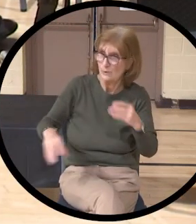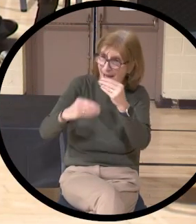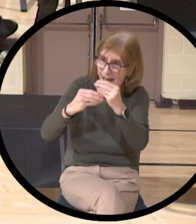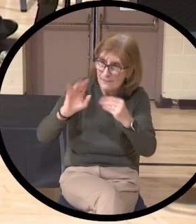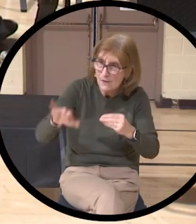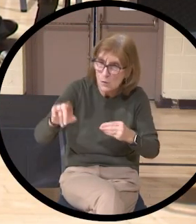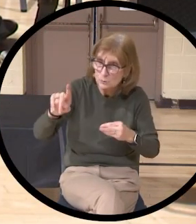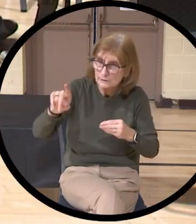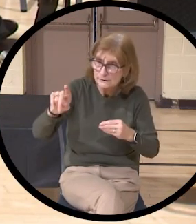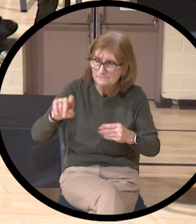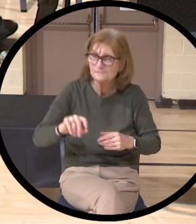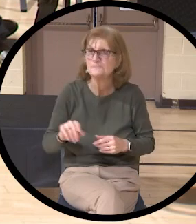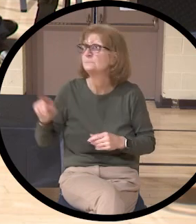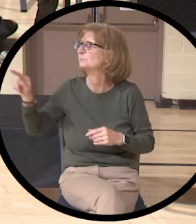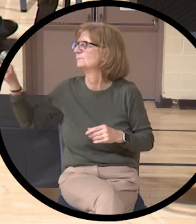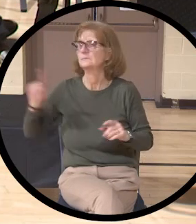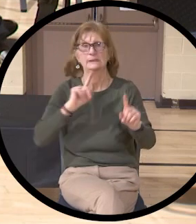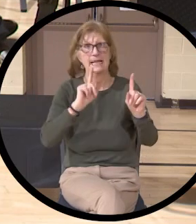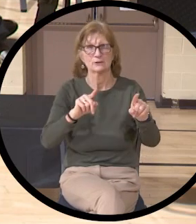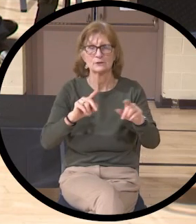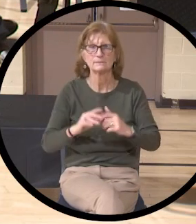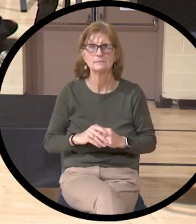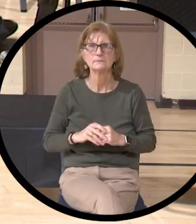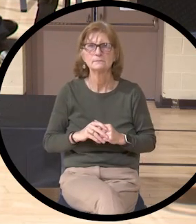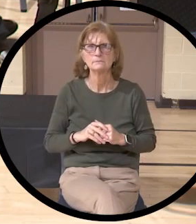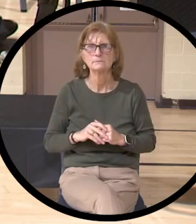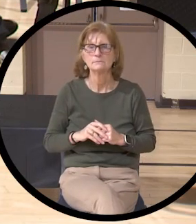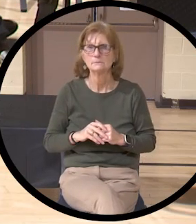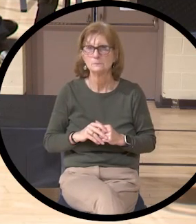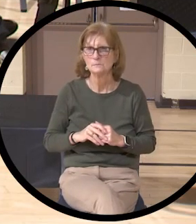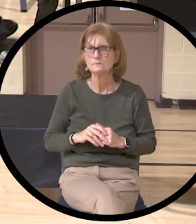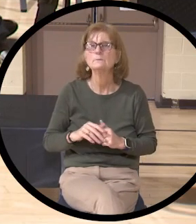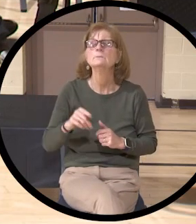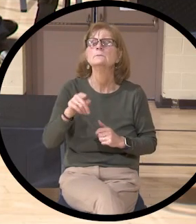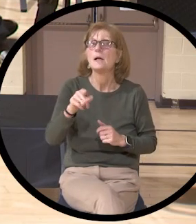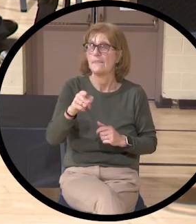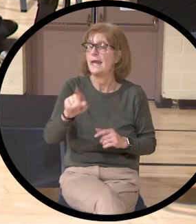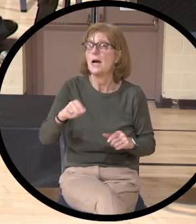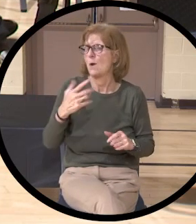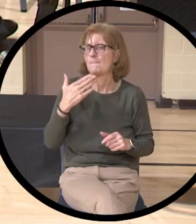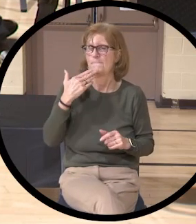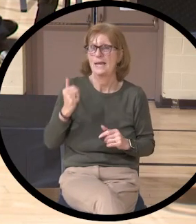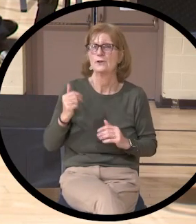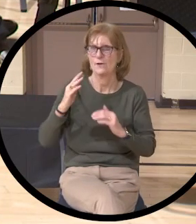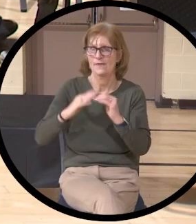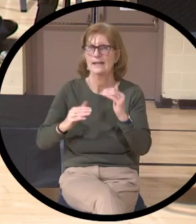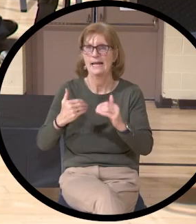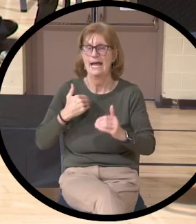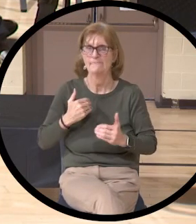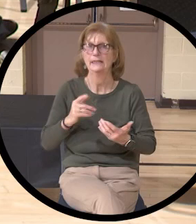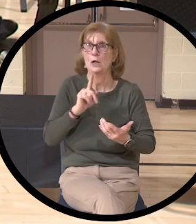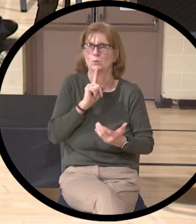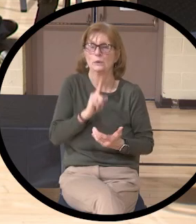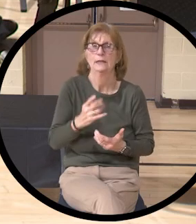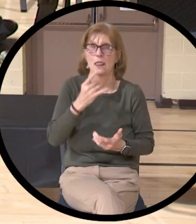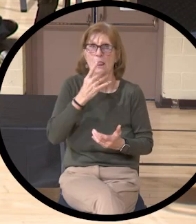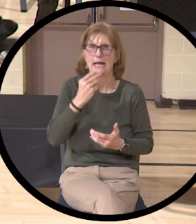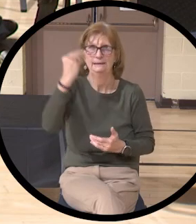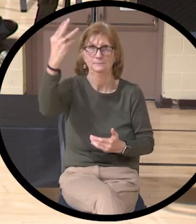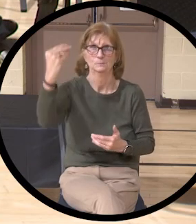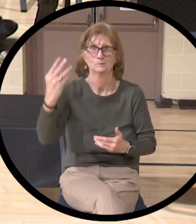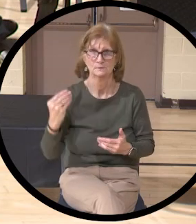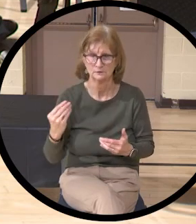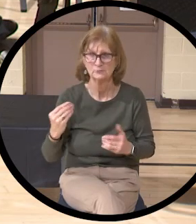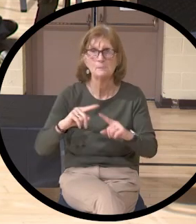Page. Yeah. First I'll say they are much less expensive than traffic signals, but they are still incredibly expensive. I